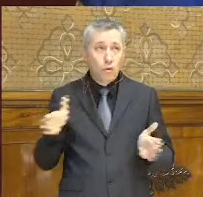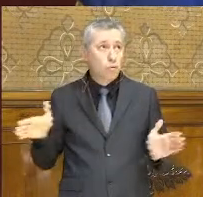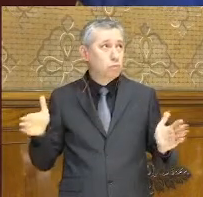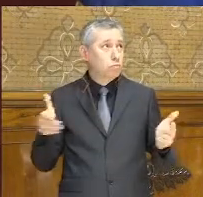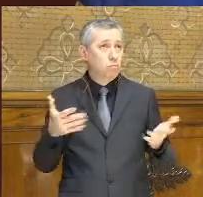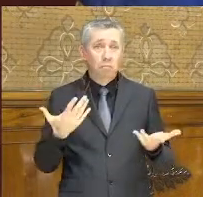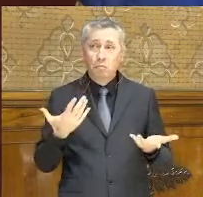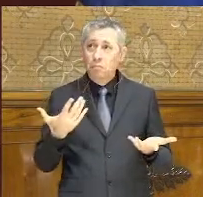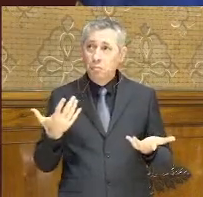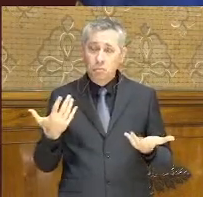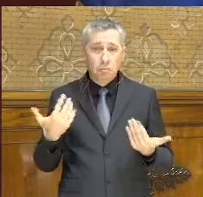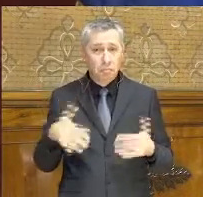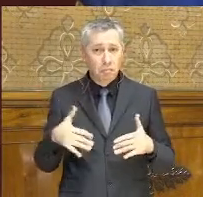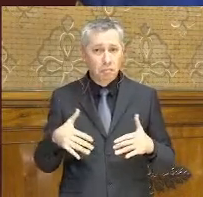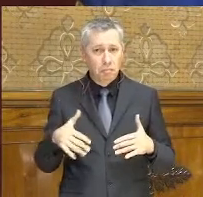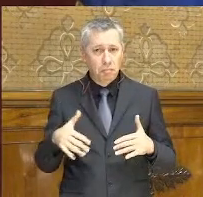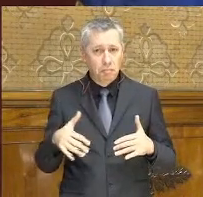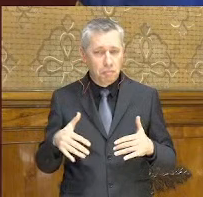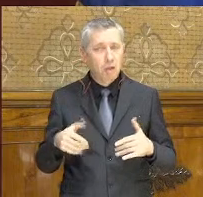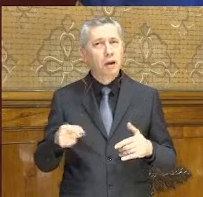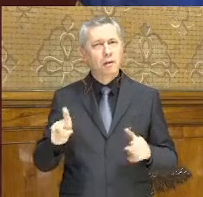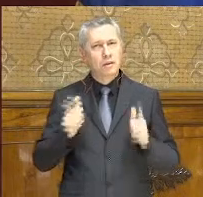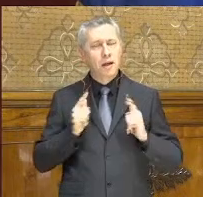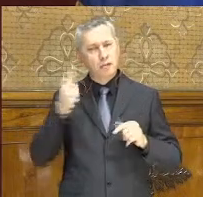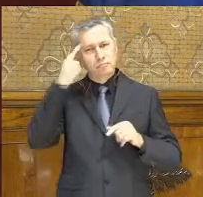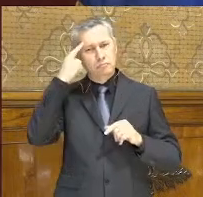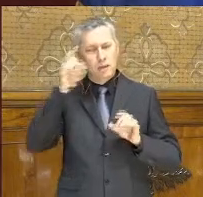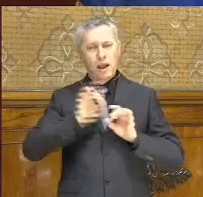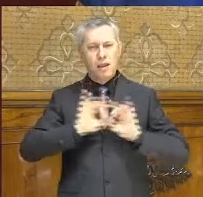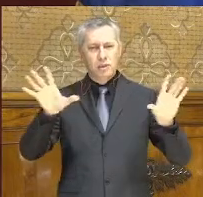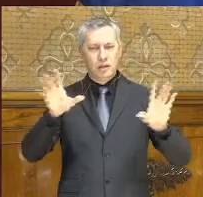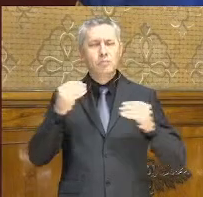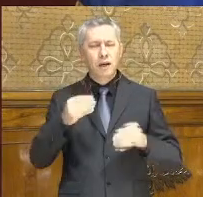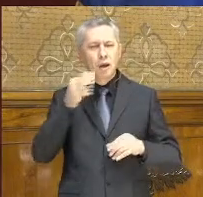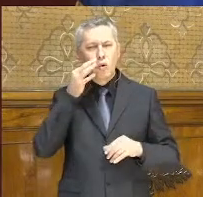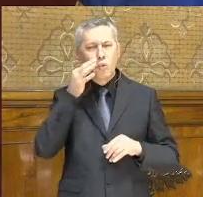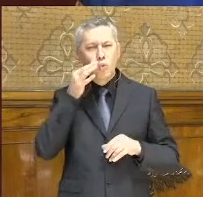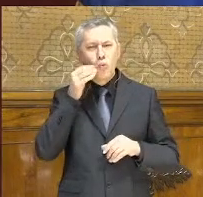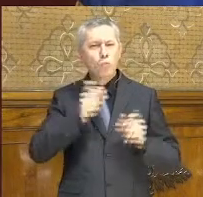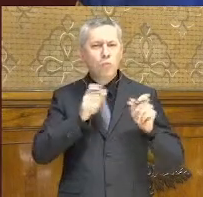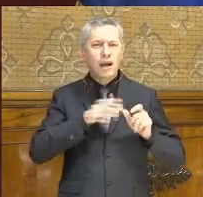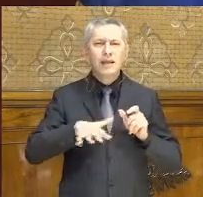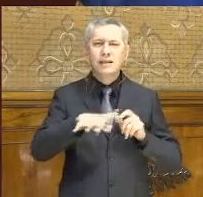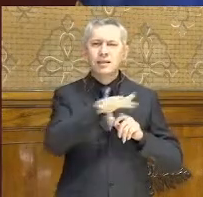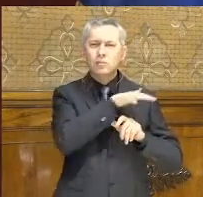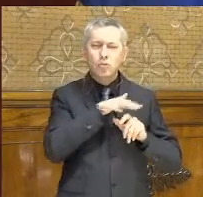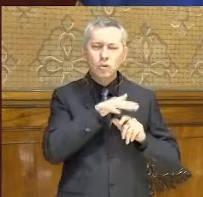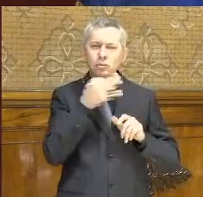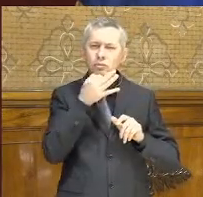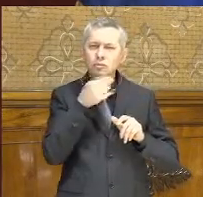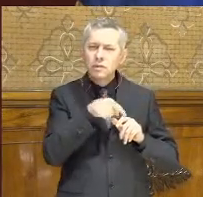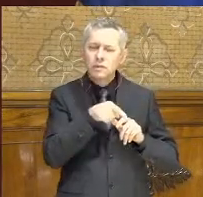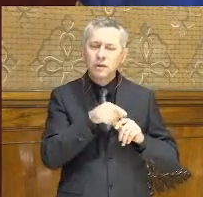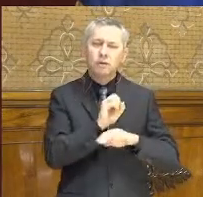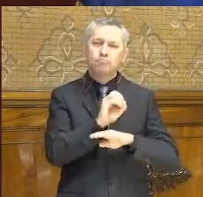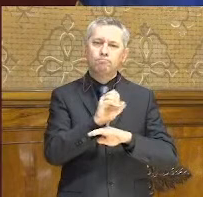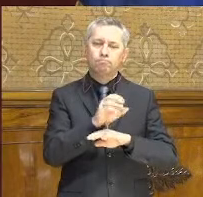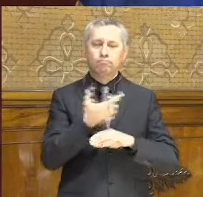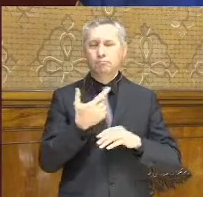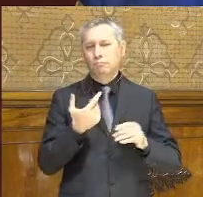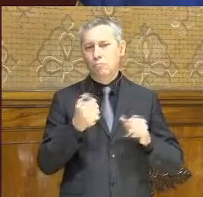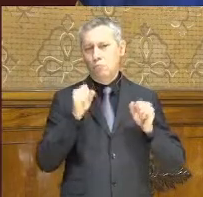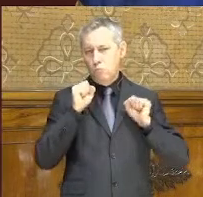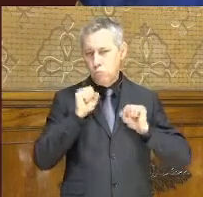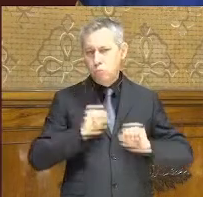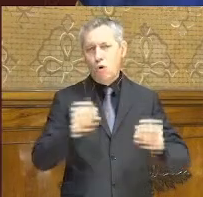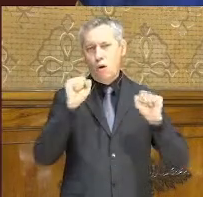And that is, humanism is not only about ideas. Humanism was about the possibility of